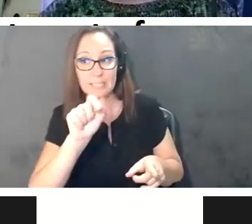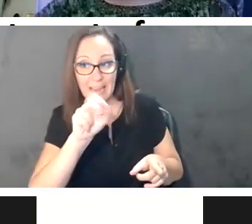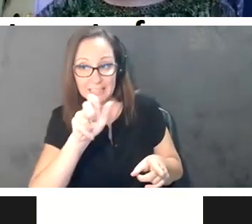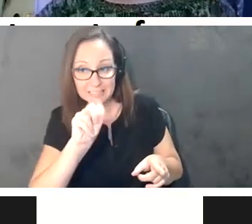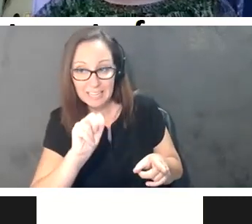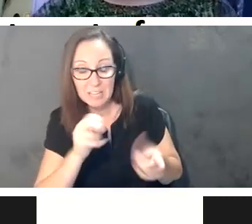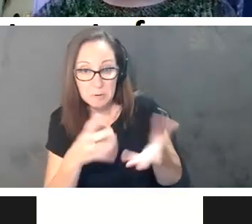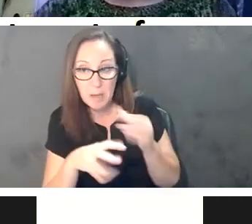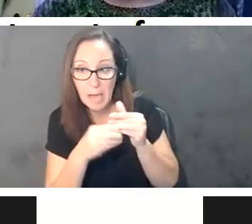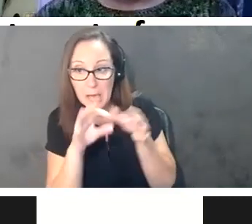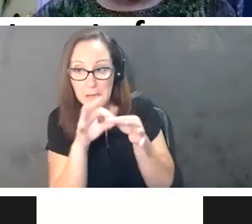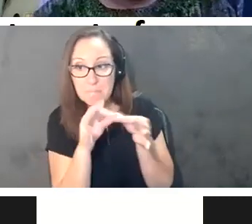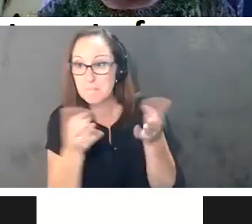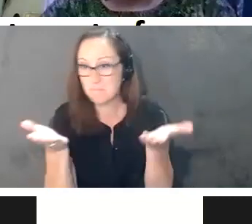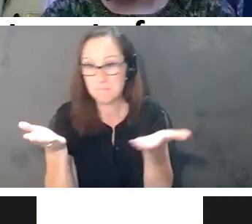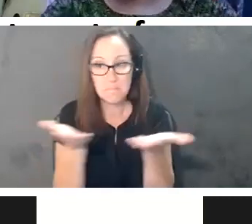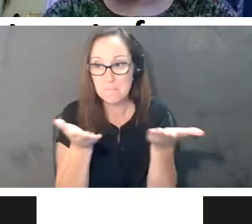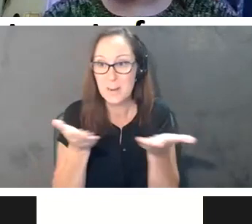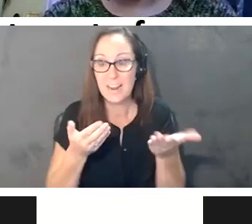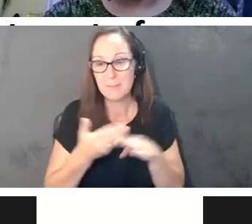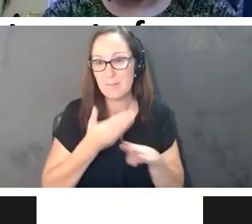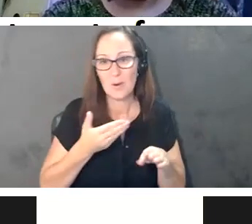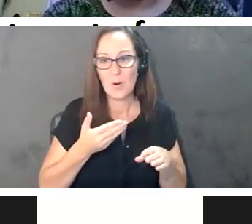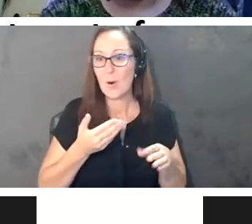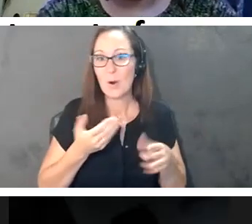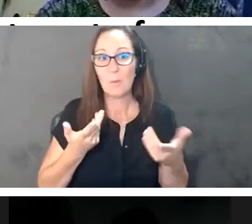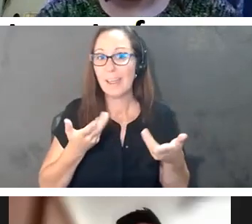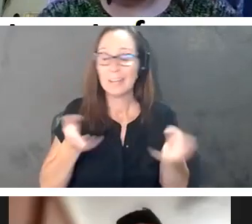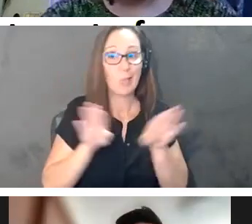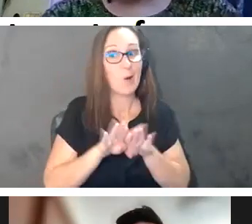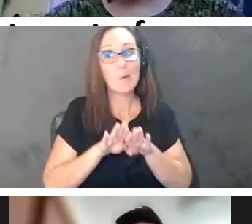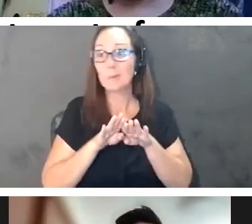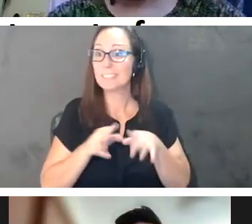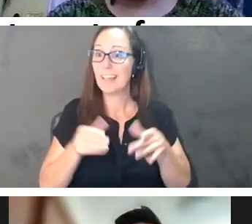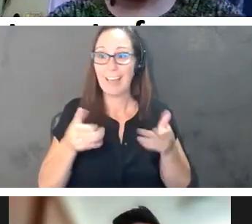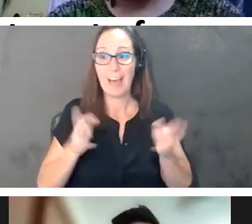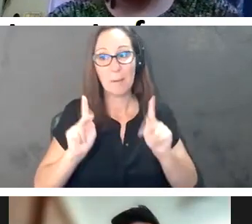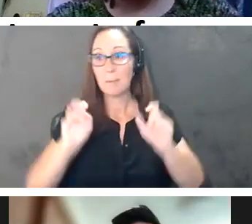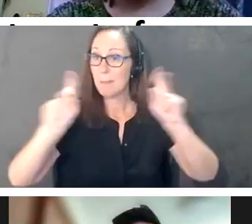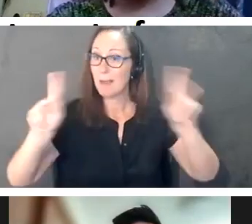feel free to do so before we let everyone get on with the rest of their afternoon.